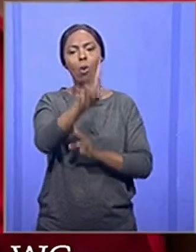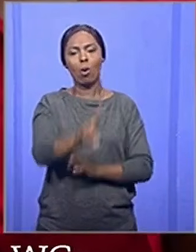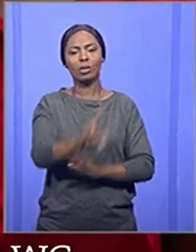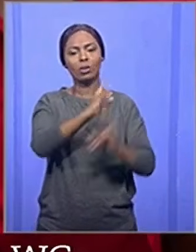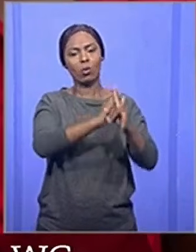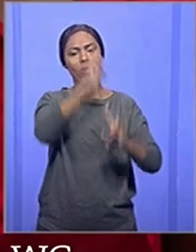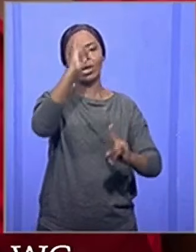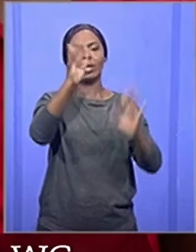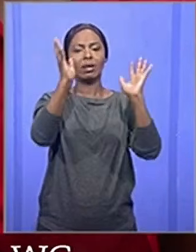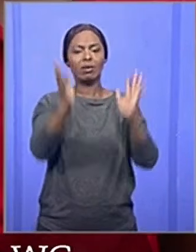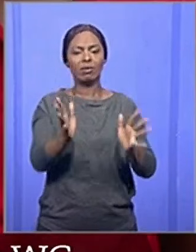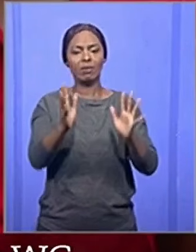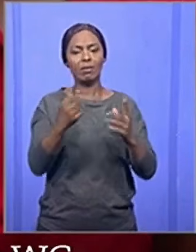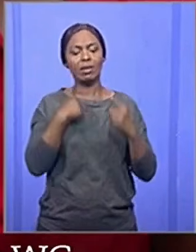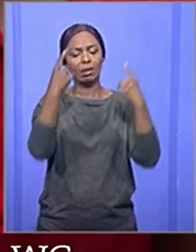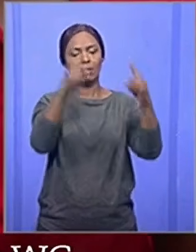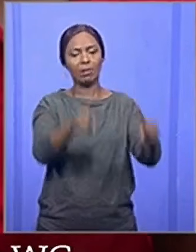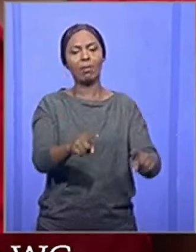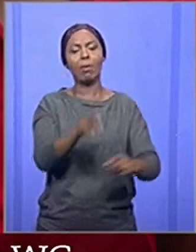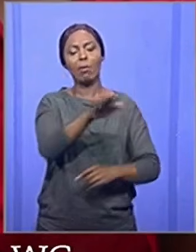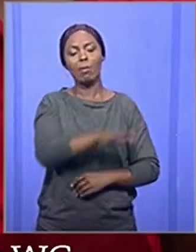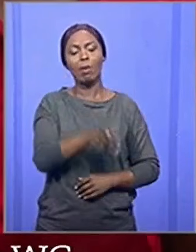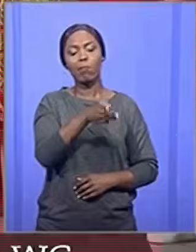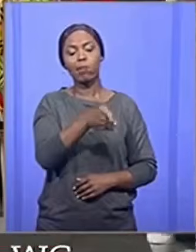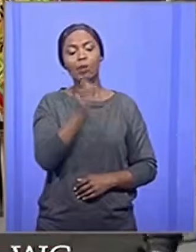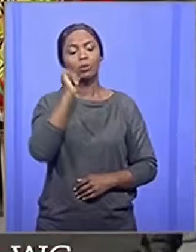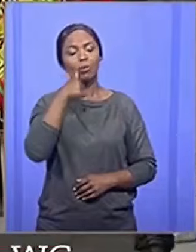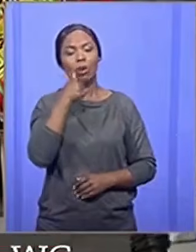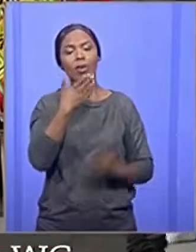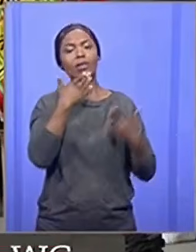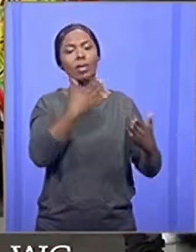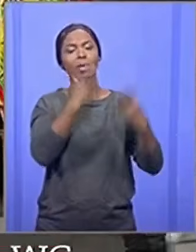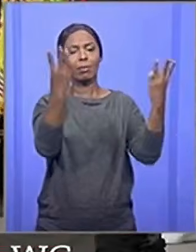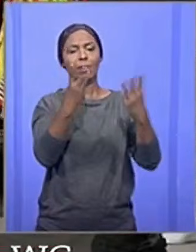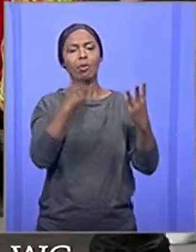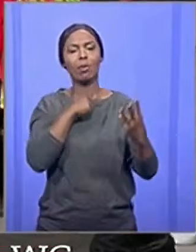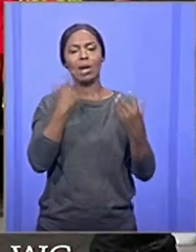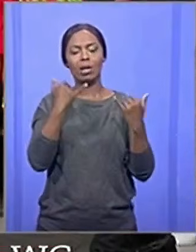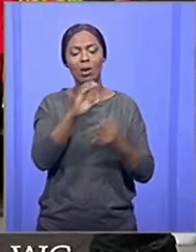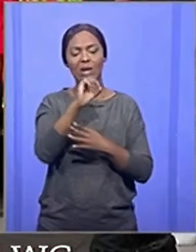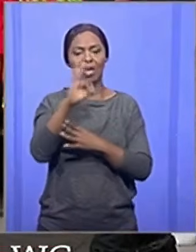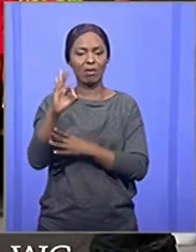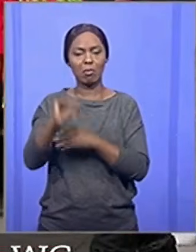thank the people because the EFF is turning around the time.